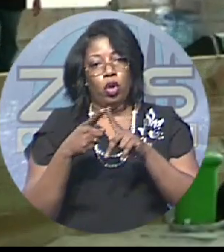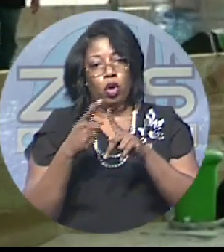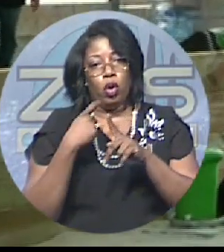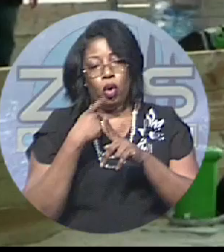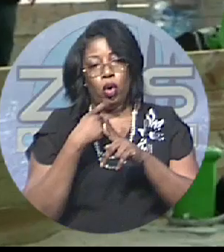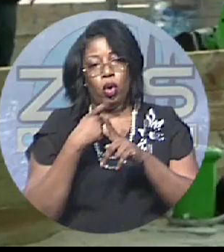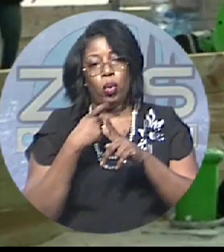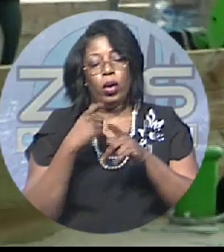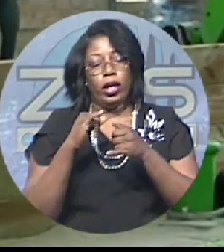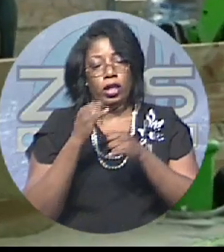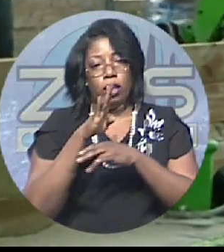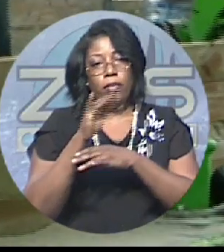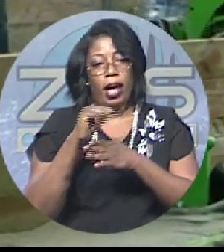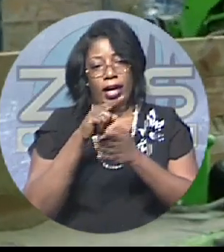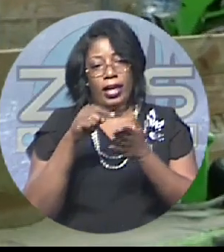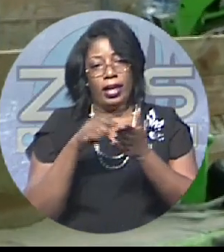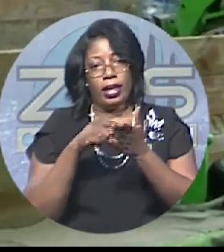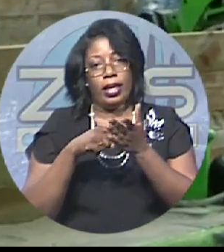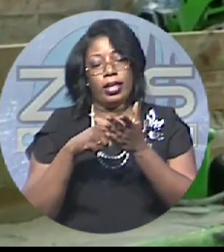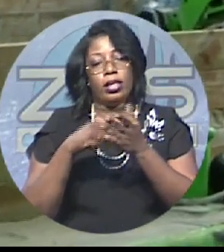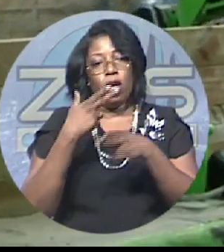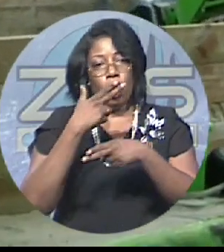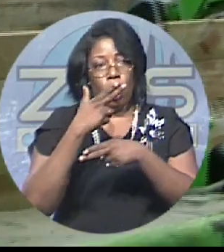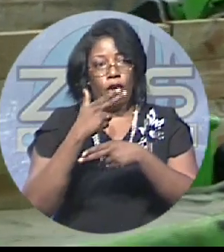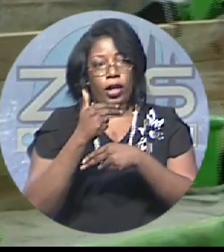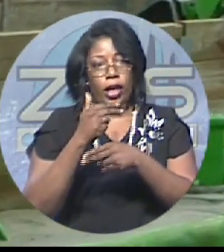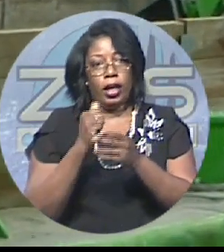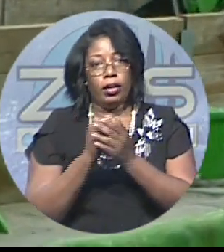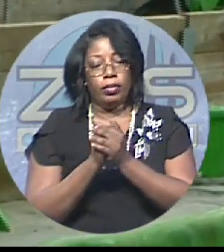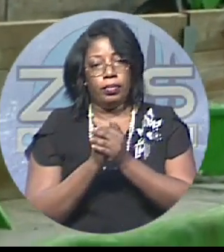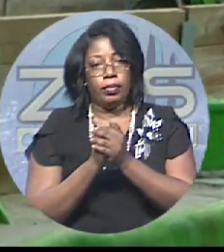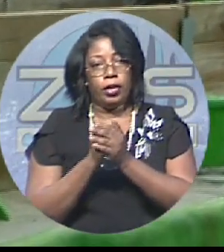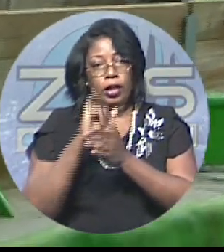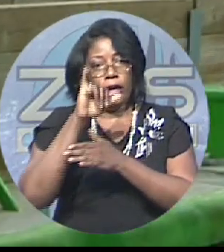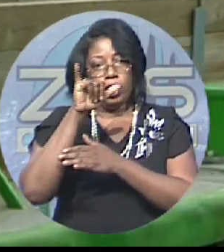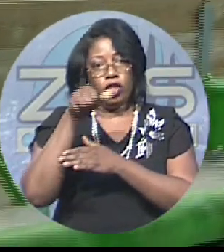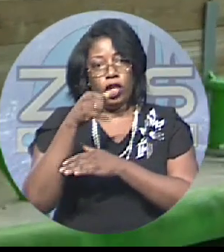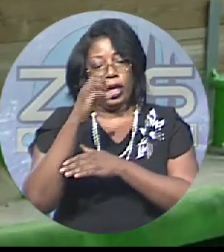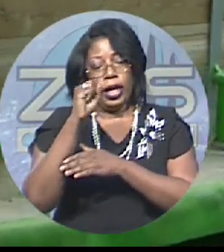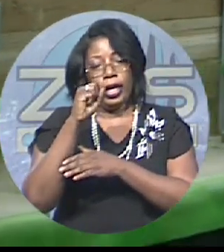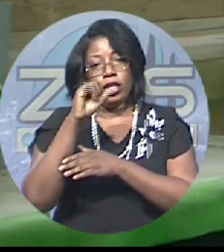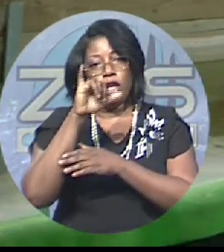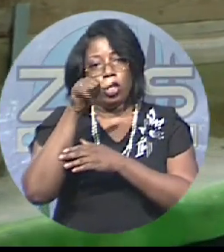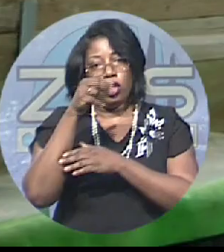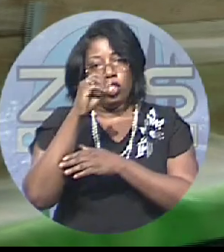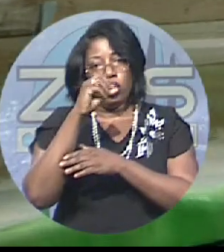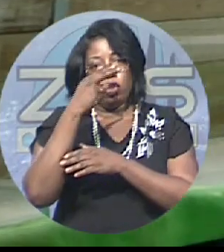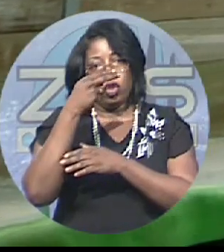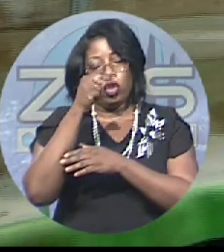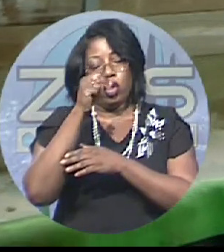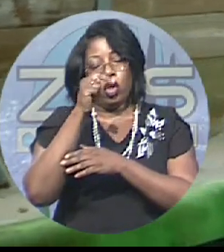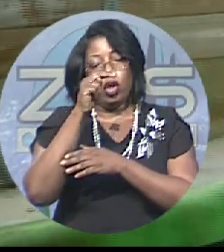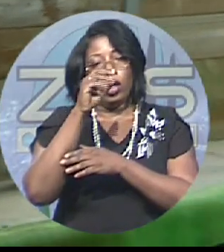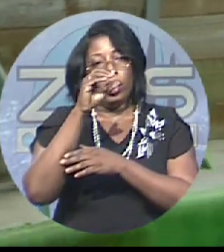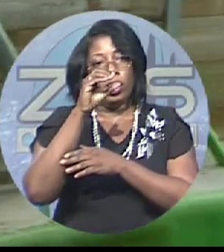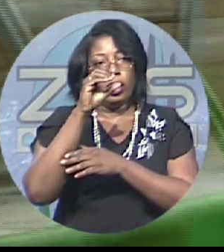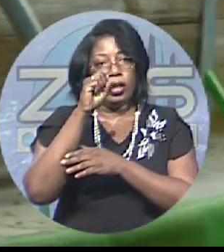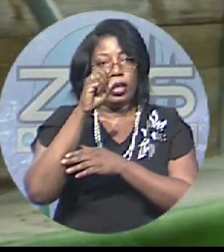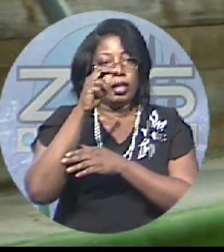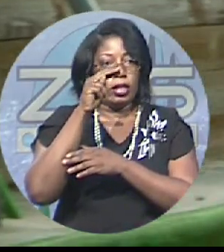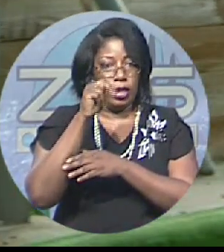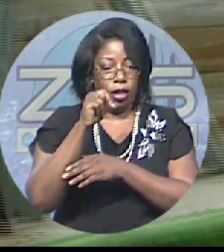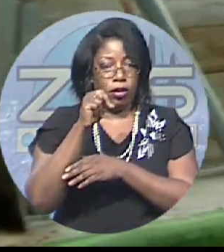impacted by the passage of Hurricane Joaquin. Senior manager of J.S. Johnson Insurance Brokers and Agents, Charles